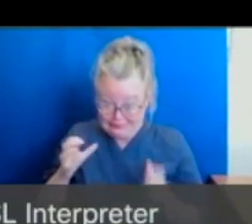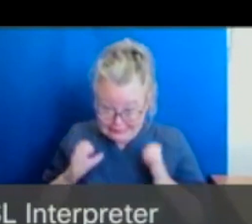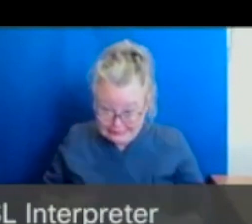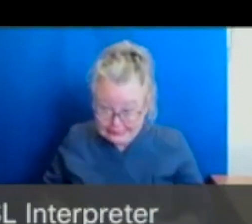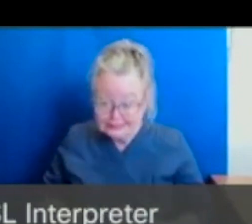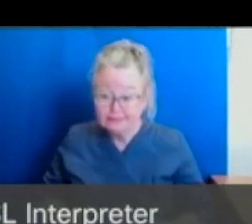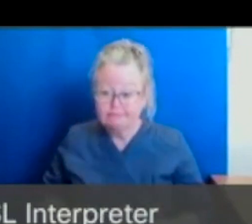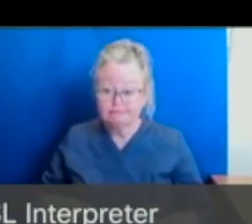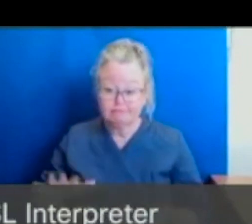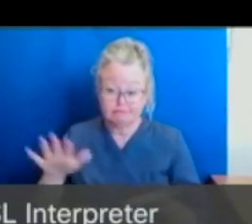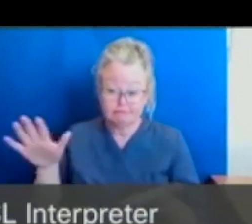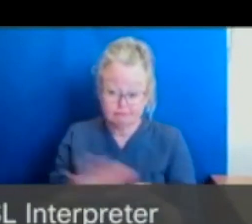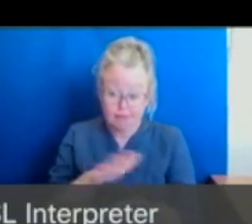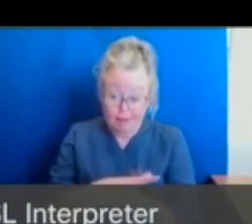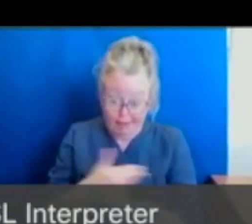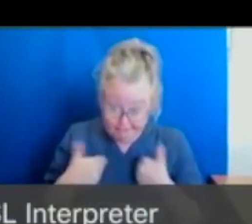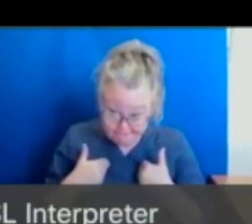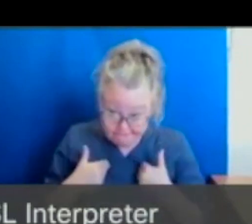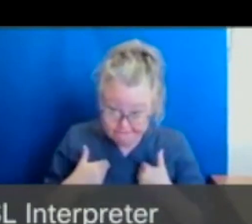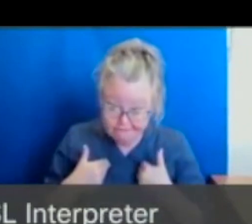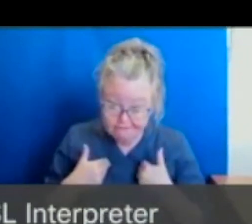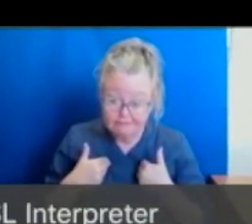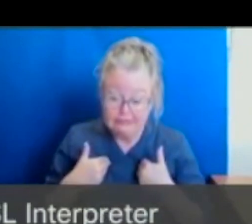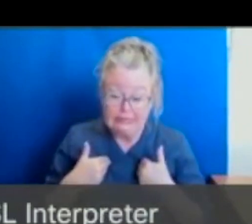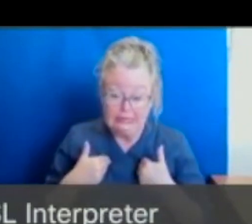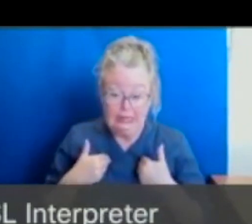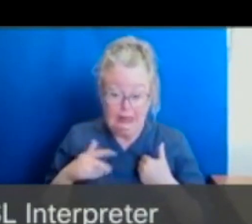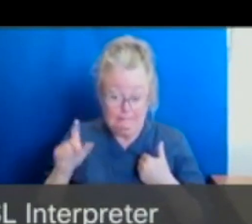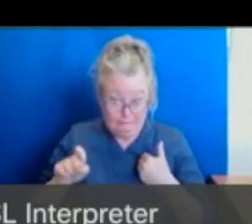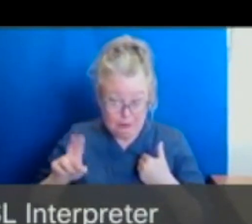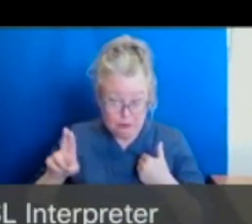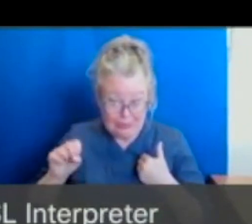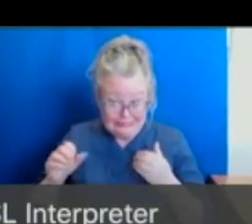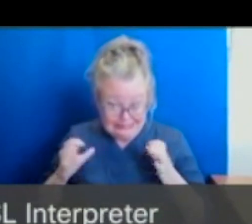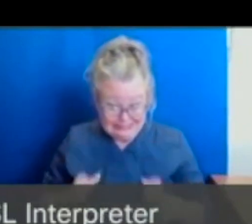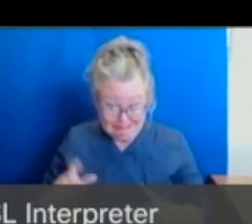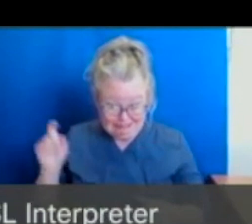the collaborators with SCAs, is it limited to U.S. citizens?